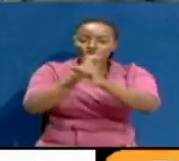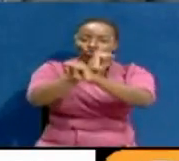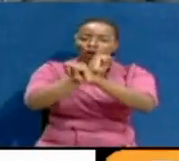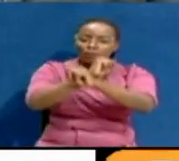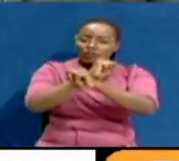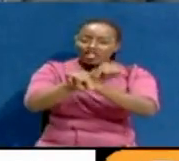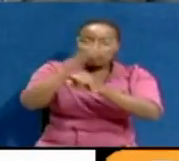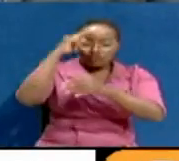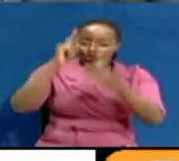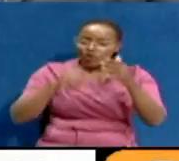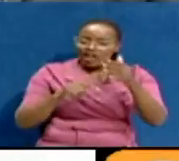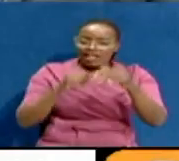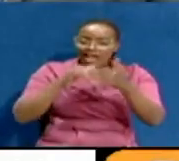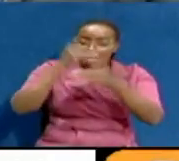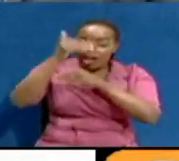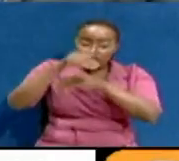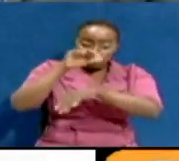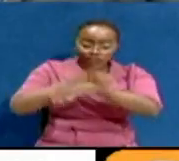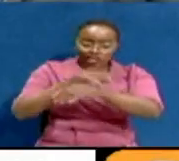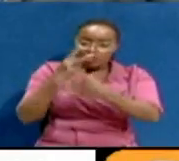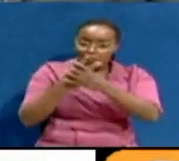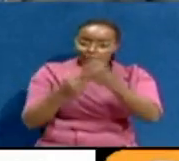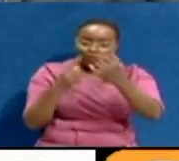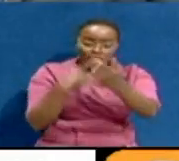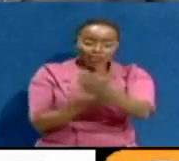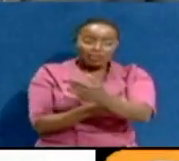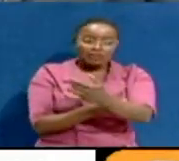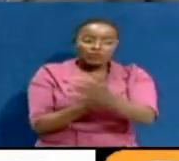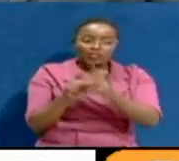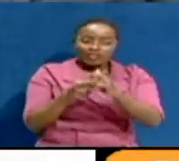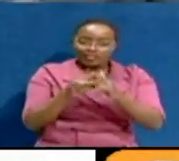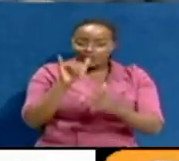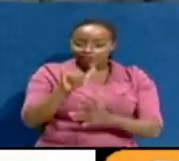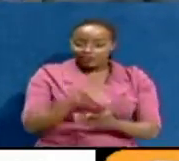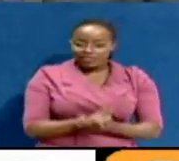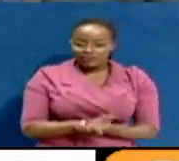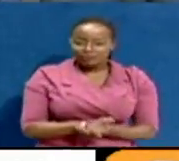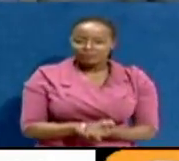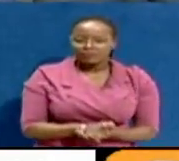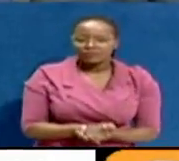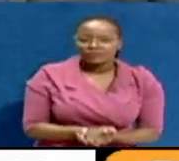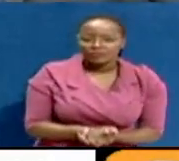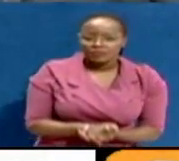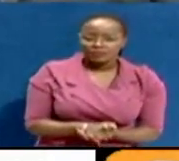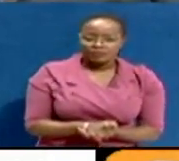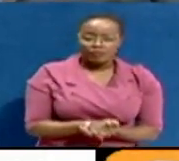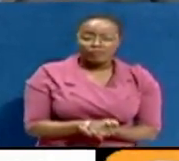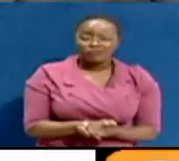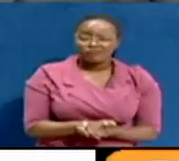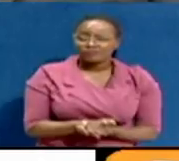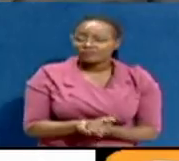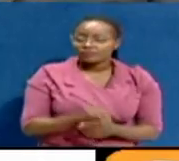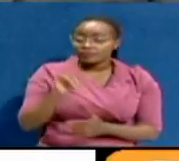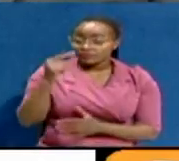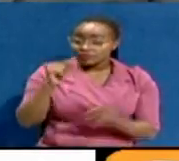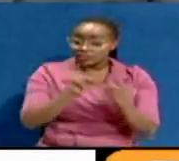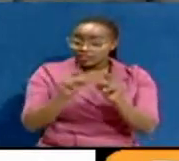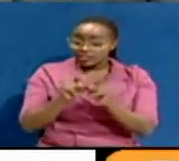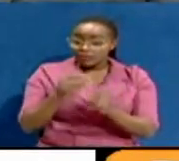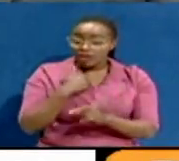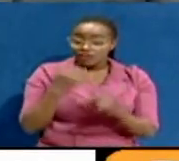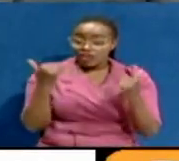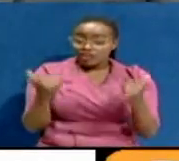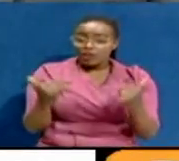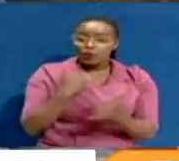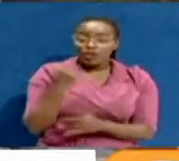protected for when you finally get both doses? Let's start with those ones. With those questions, okay. So first of all, right